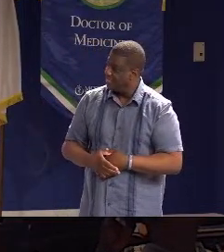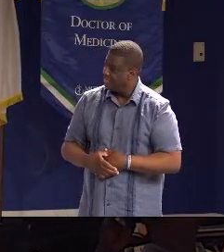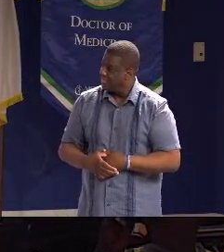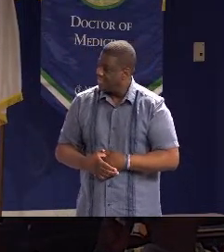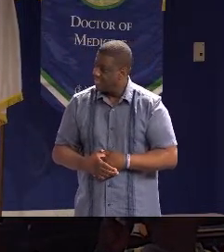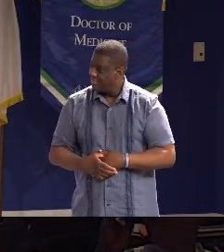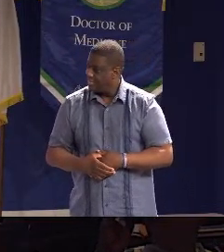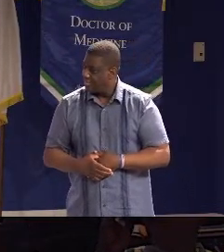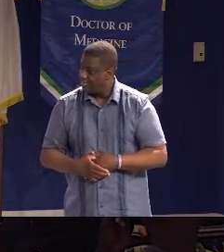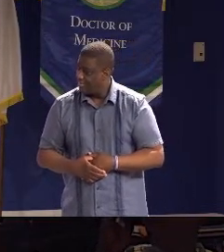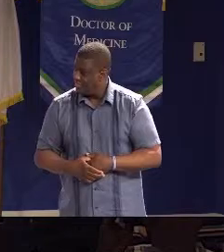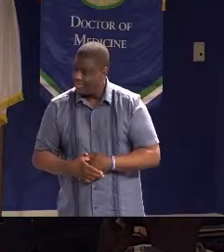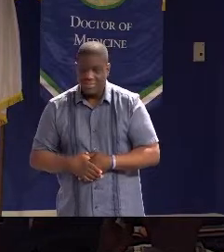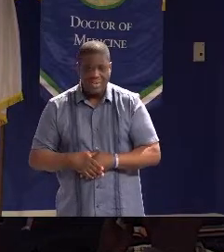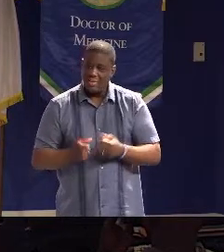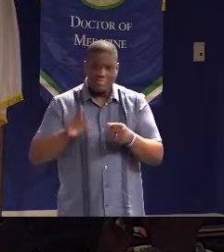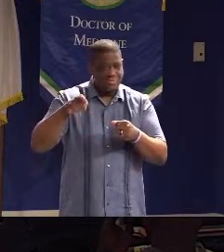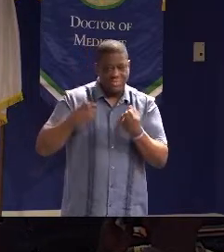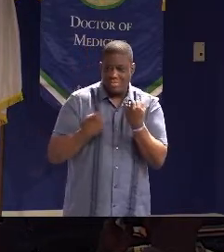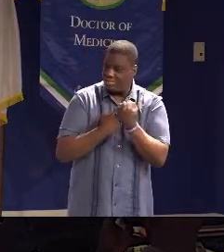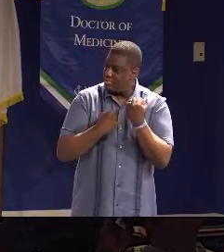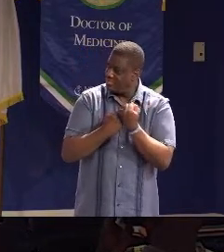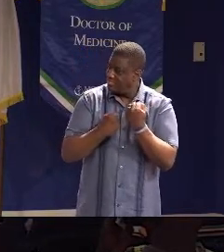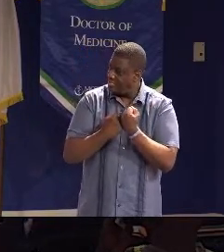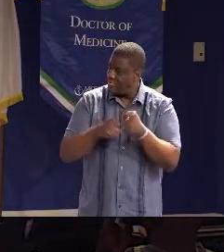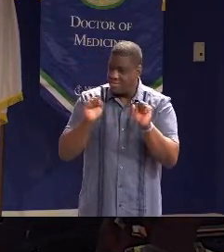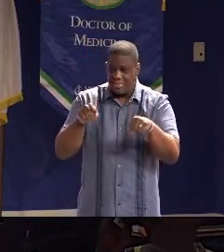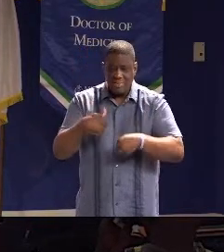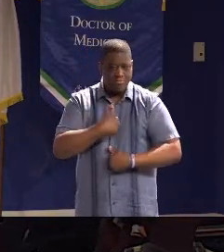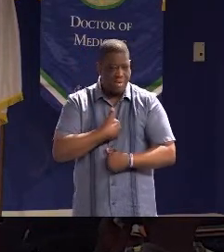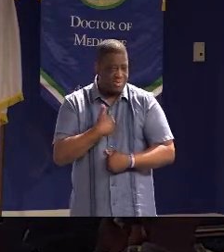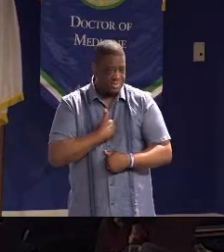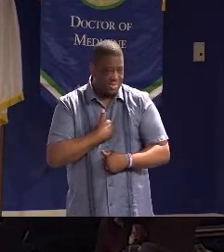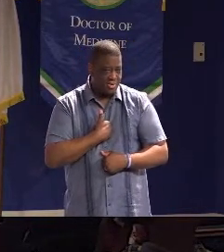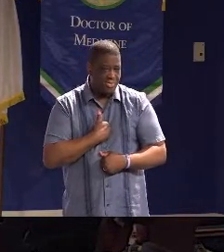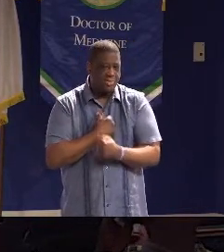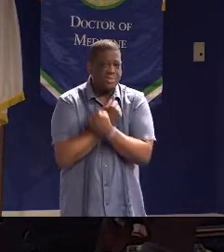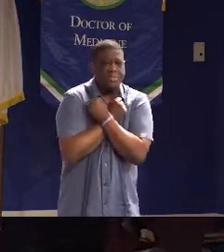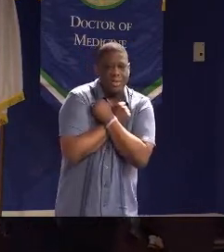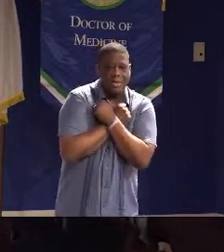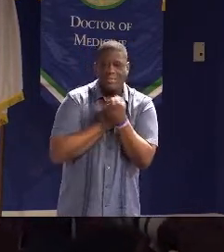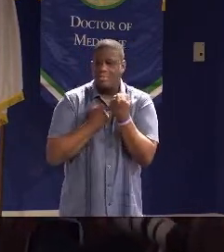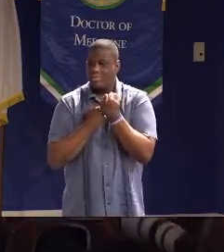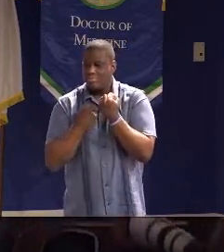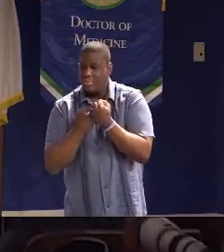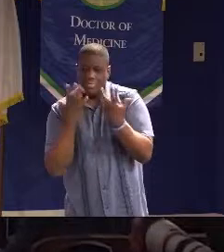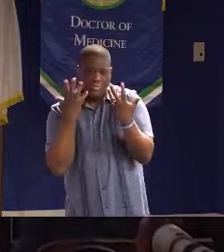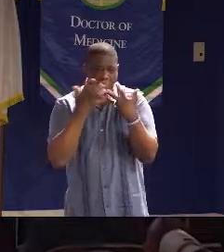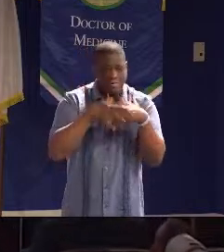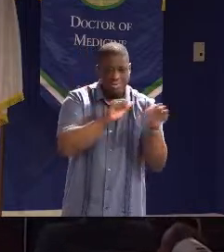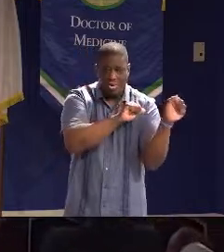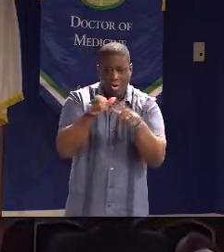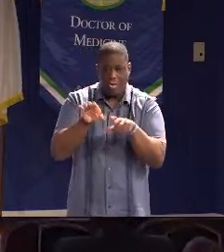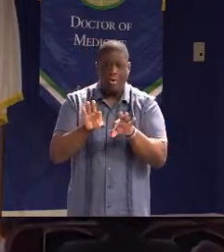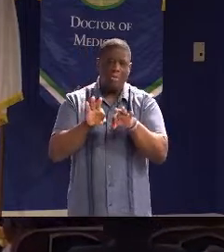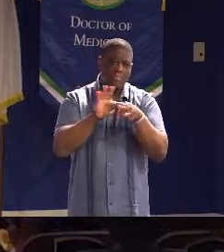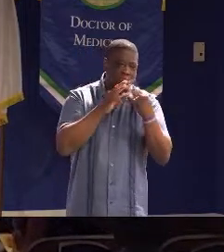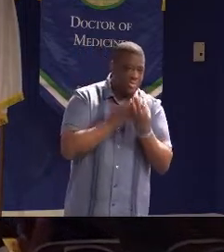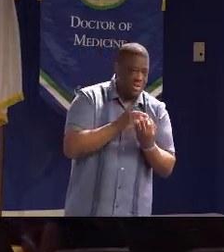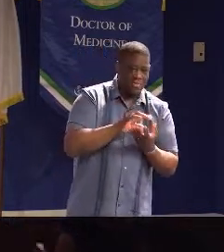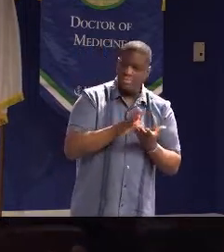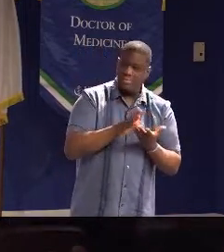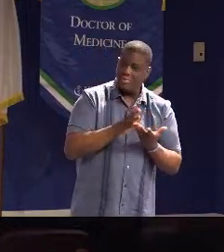They've taken care of me the last 4 years. They believed in me when I didn't believe in myself. The love and support has been unmatched. All of my siblings, my older sister, who I hope